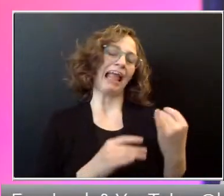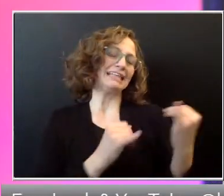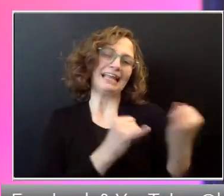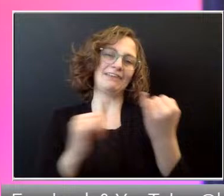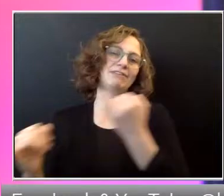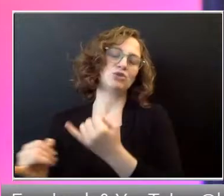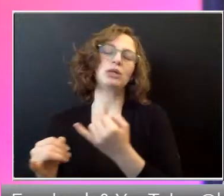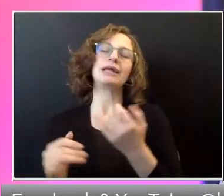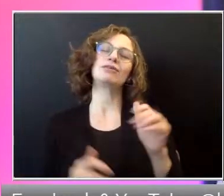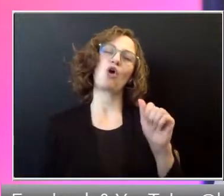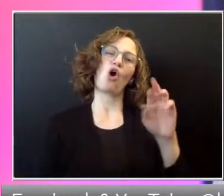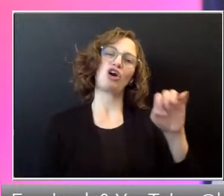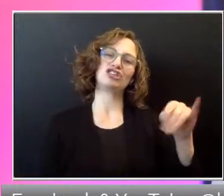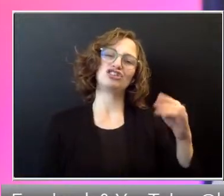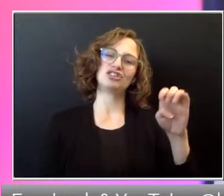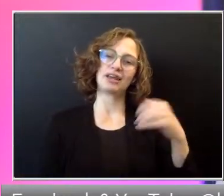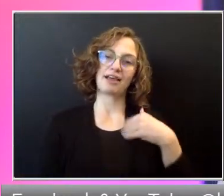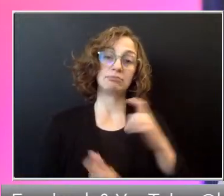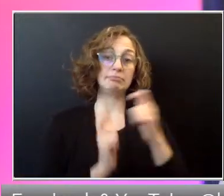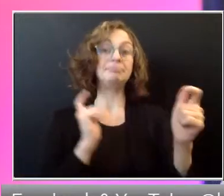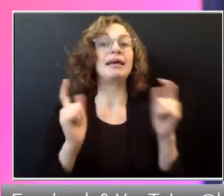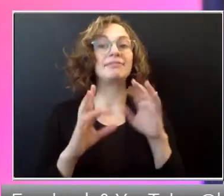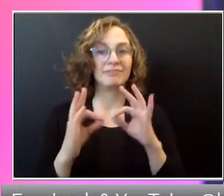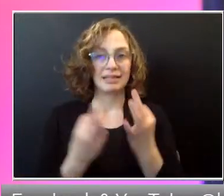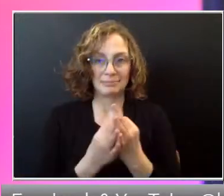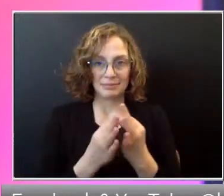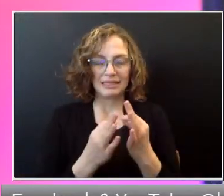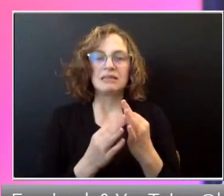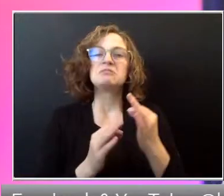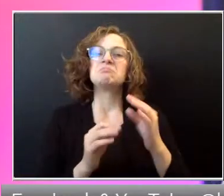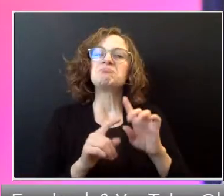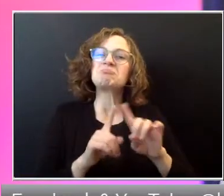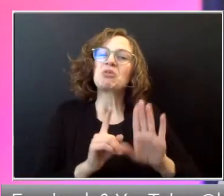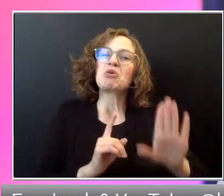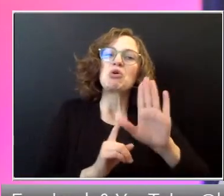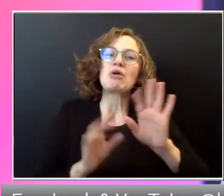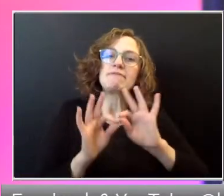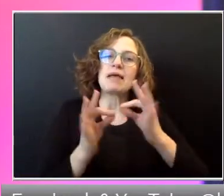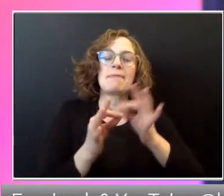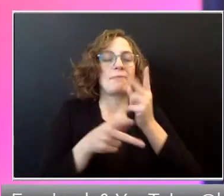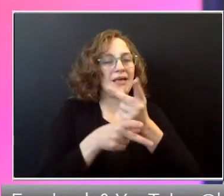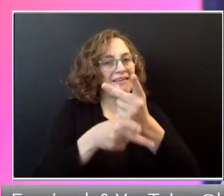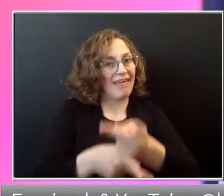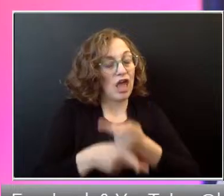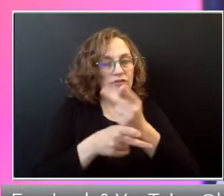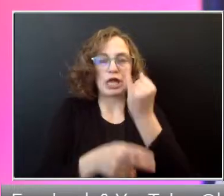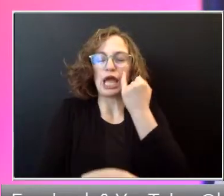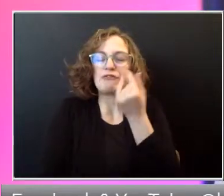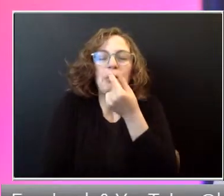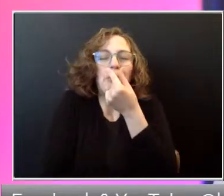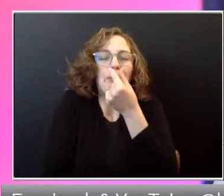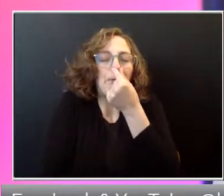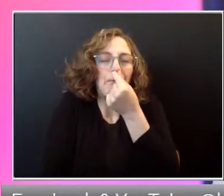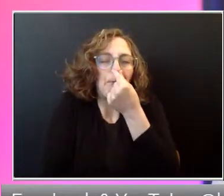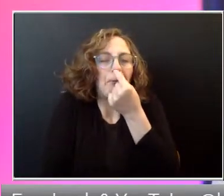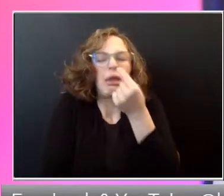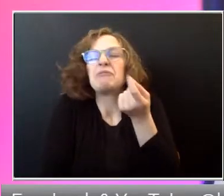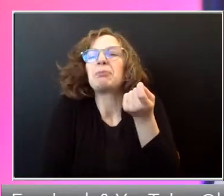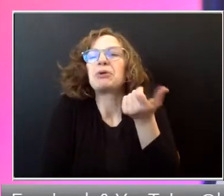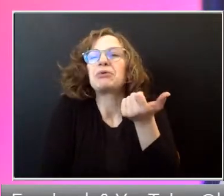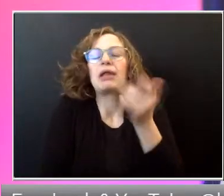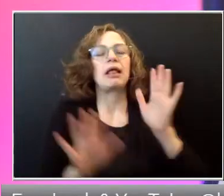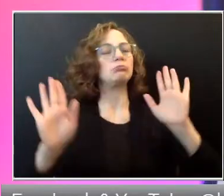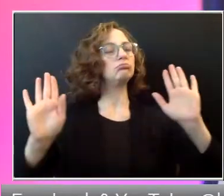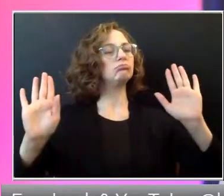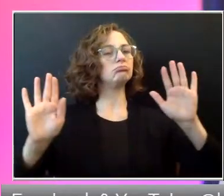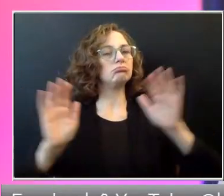very careful to not come around her if they have any sniffles or cold symptoms. And then Archie herself has been